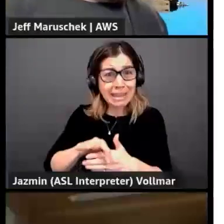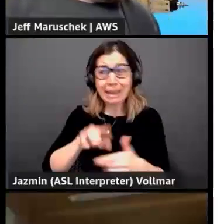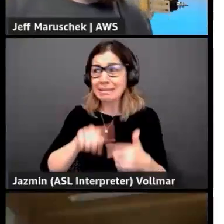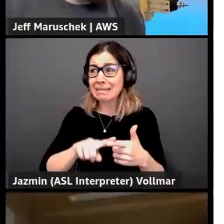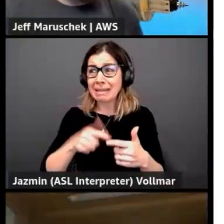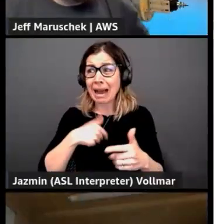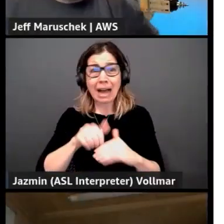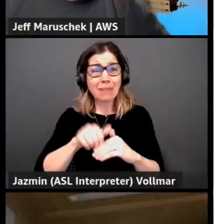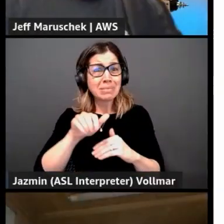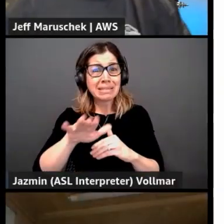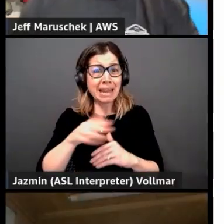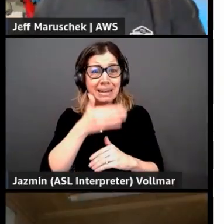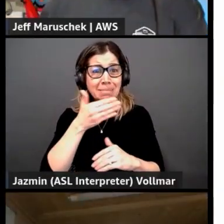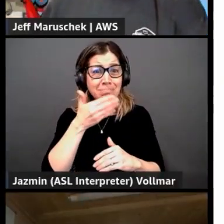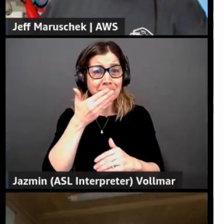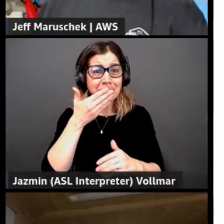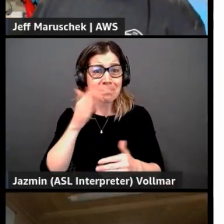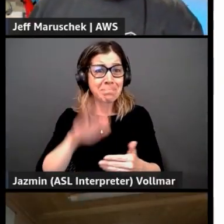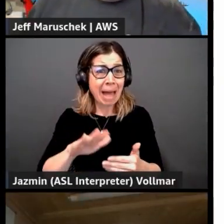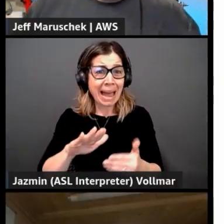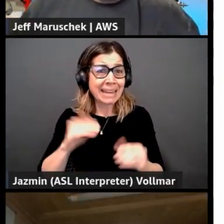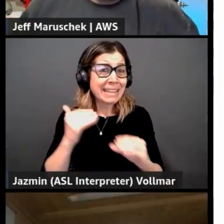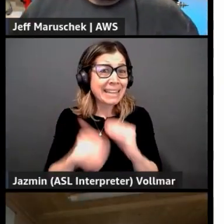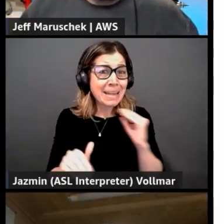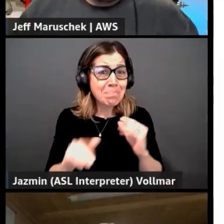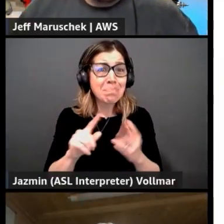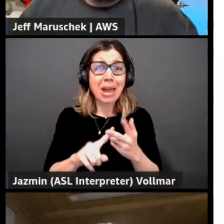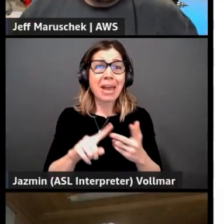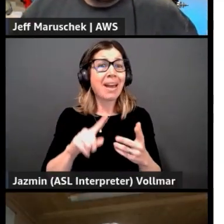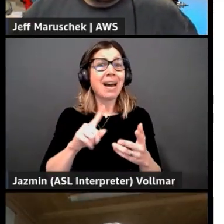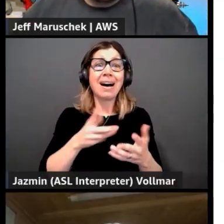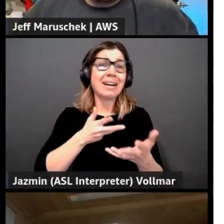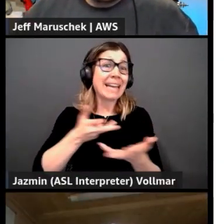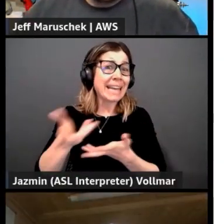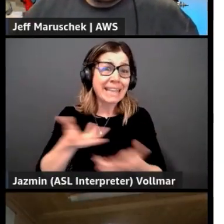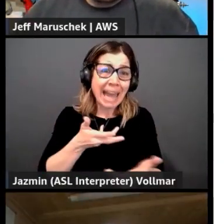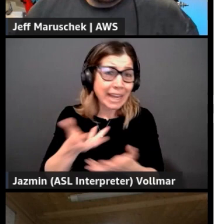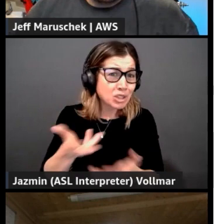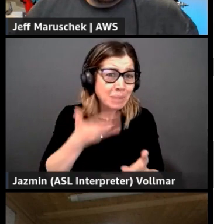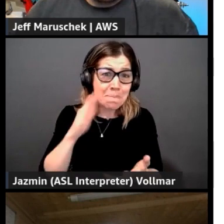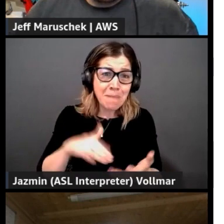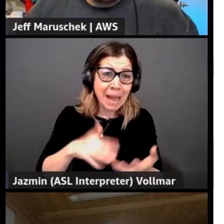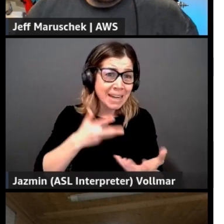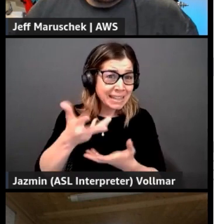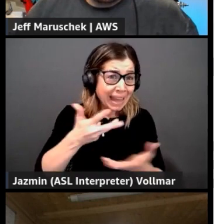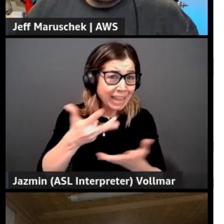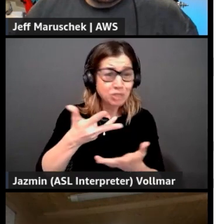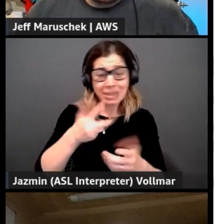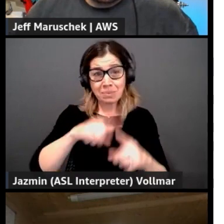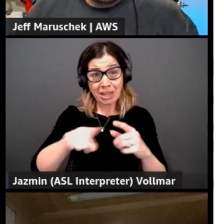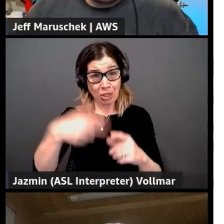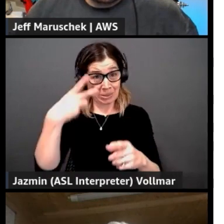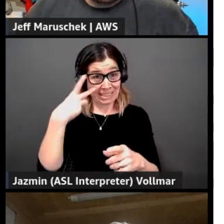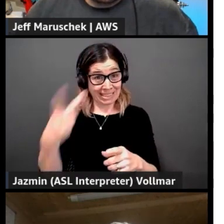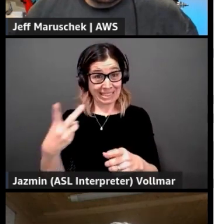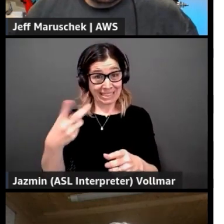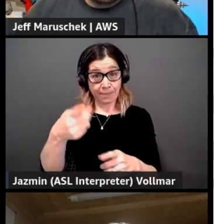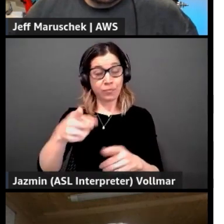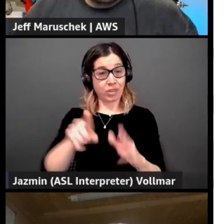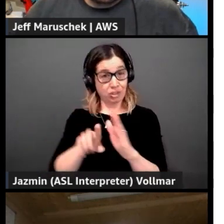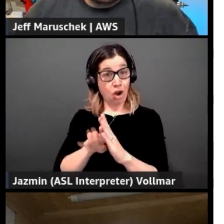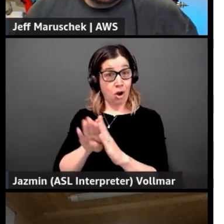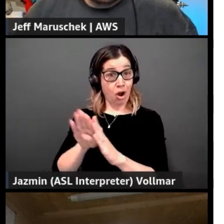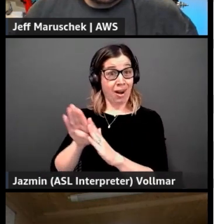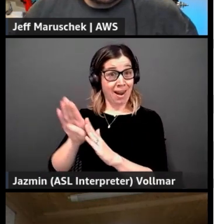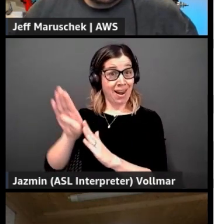bad emails, or have very low engagement, etc. But you'll see that this is trending in a good direction. We're